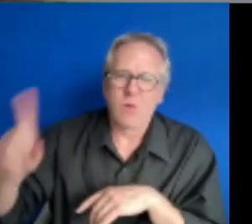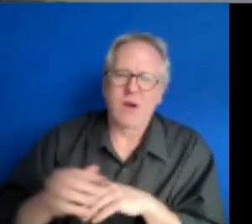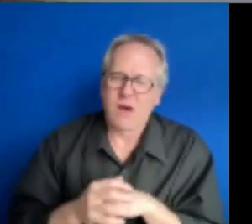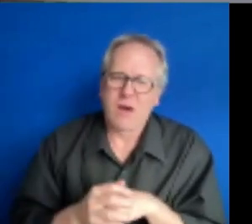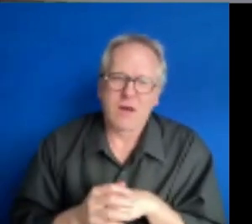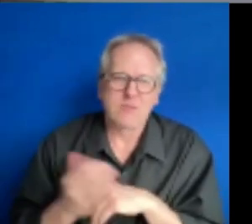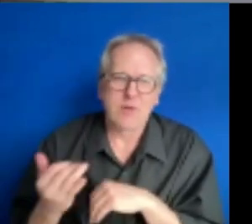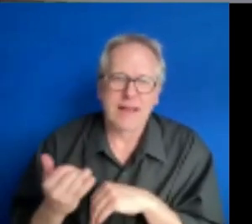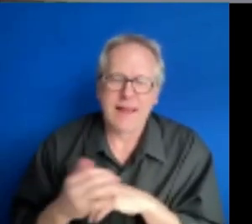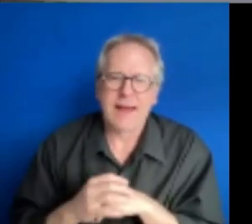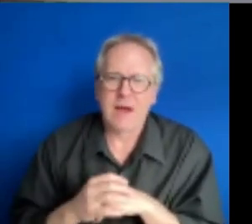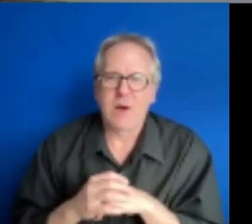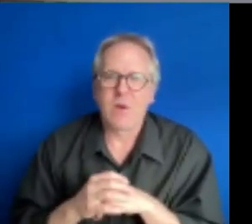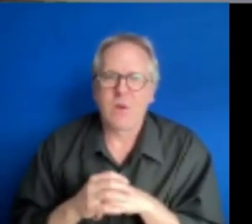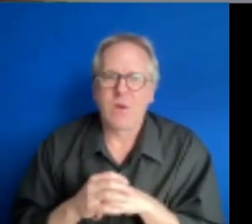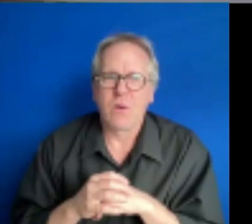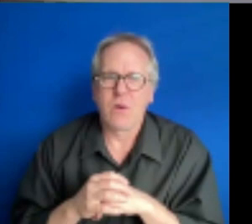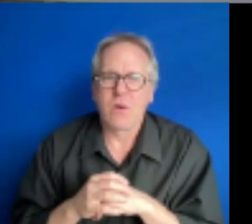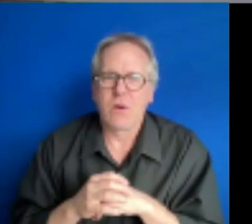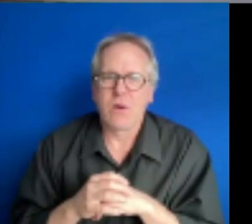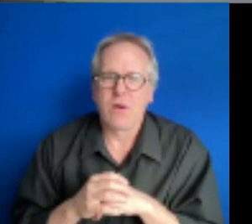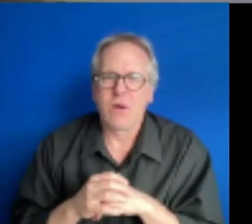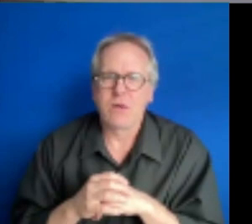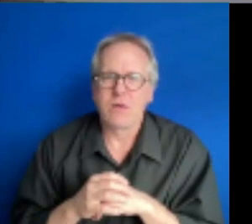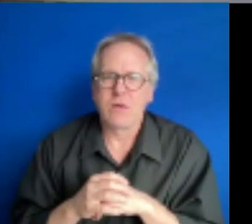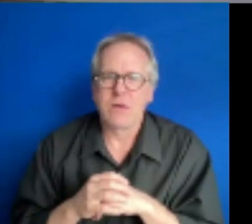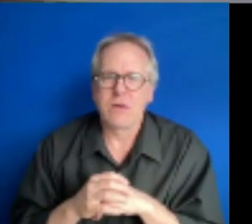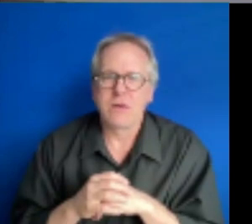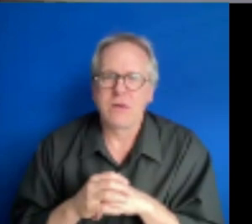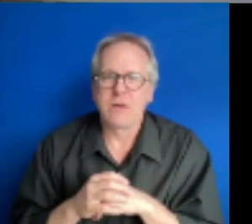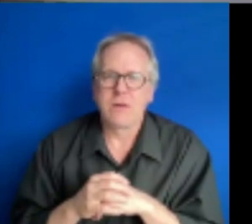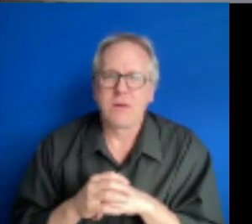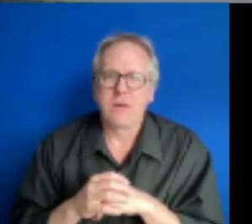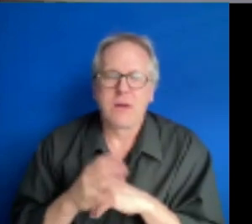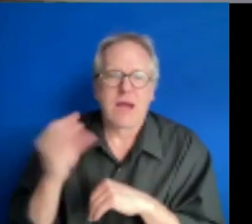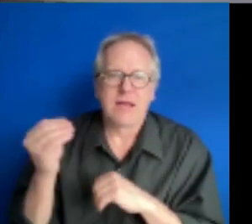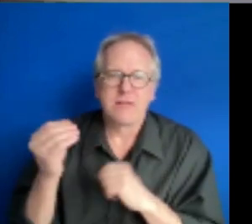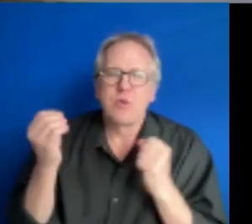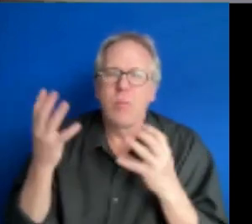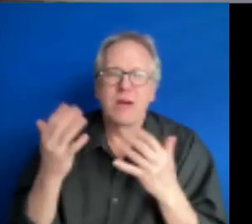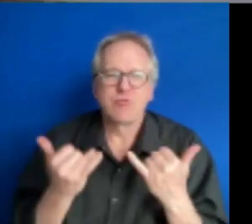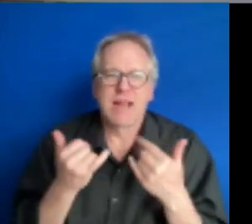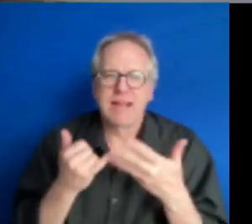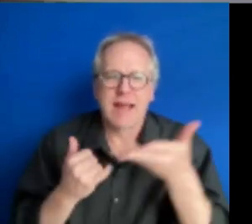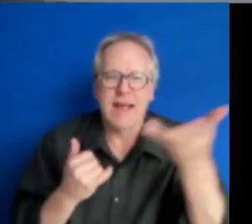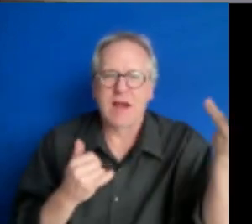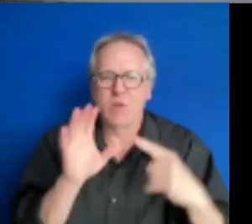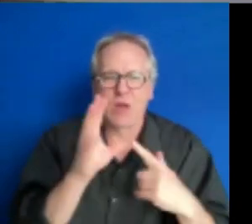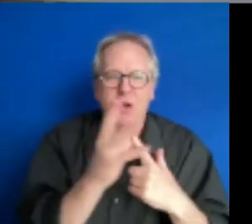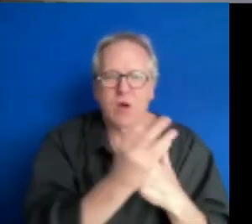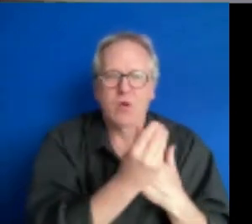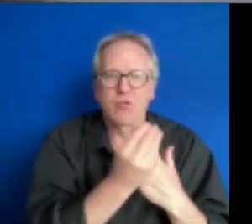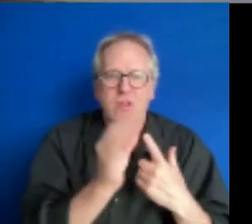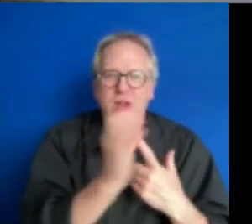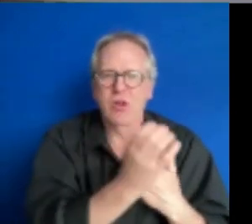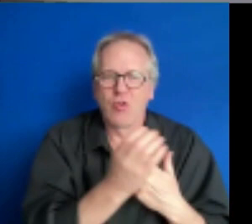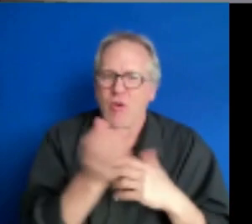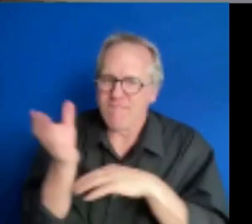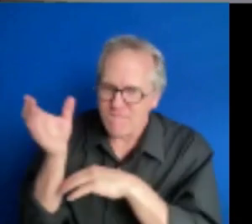for more forced psychiatry. There's such a push for more forced